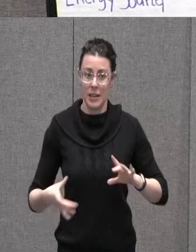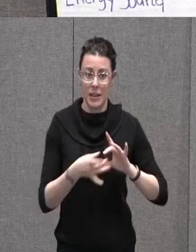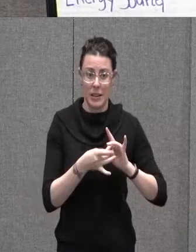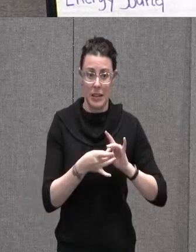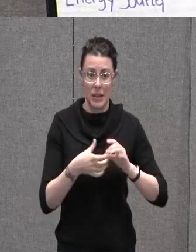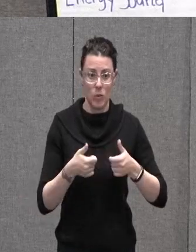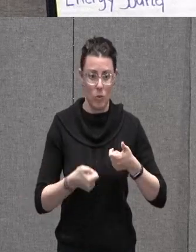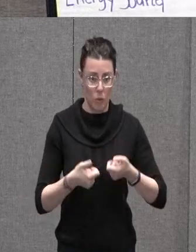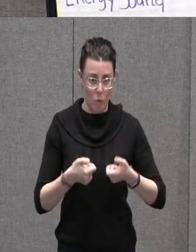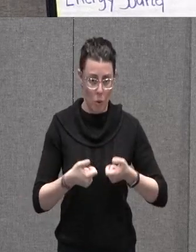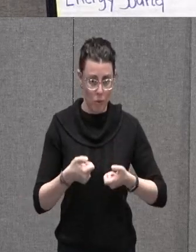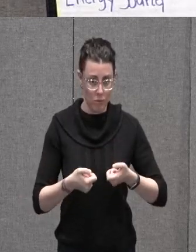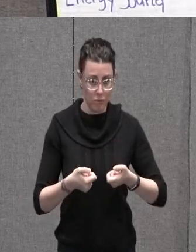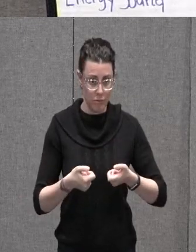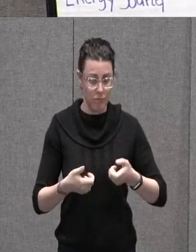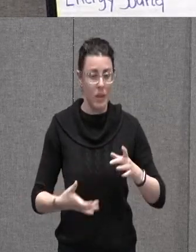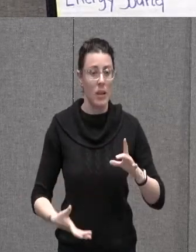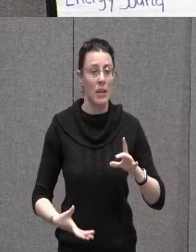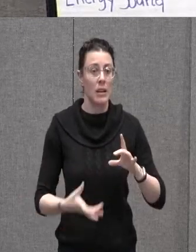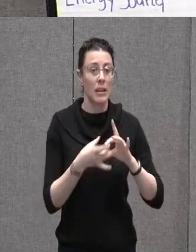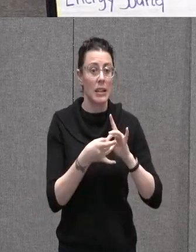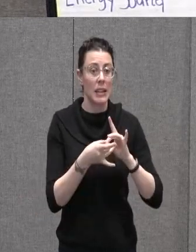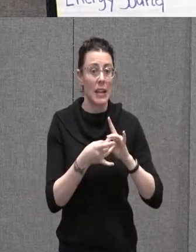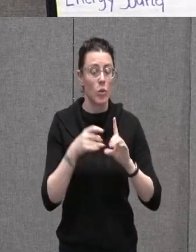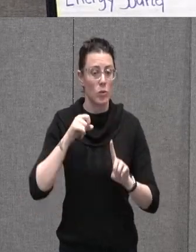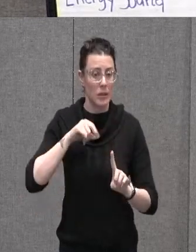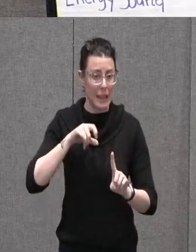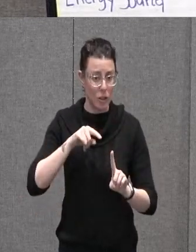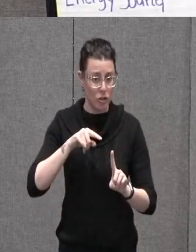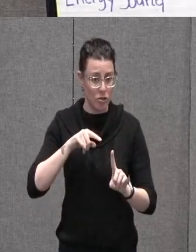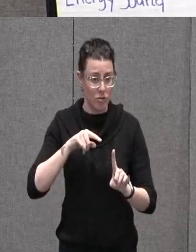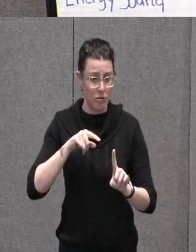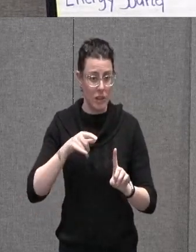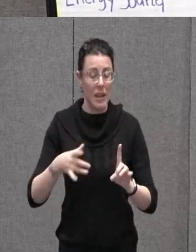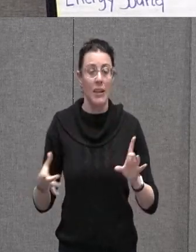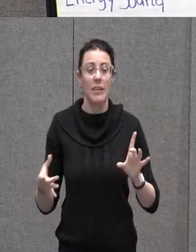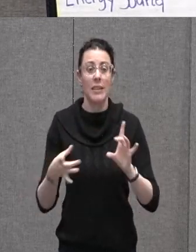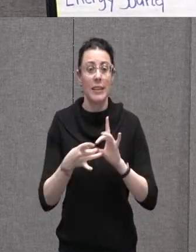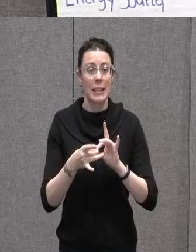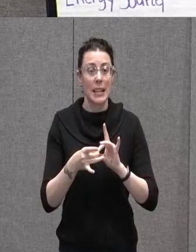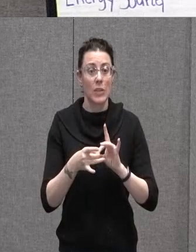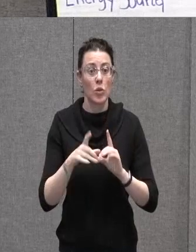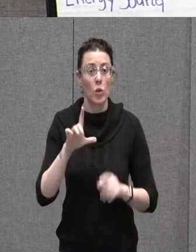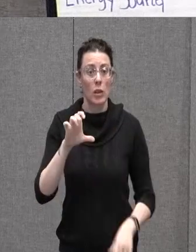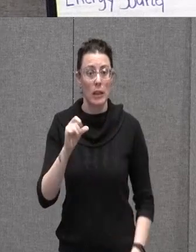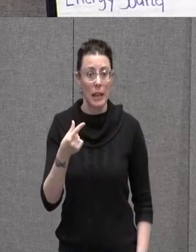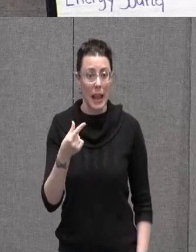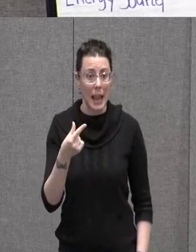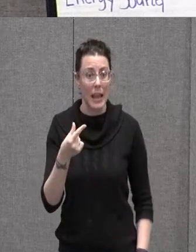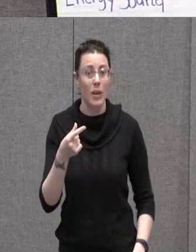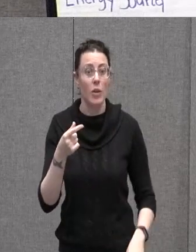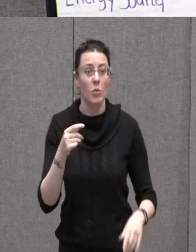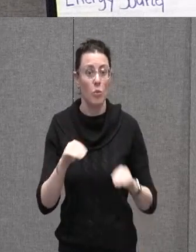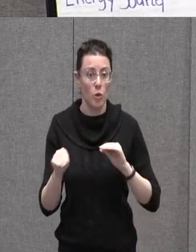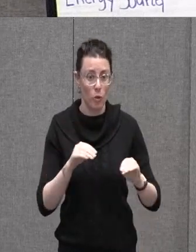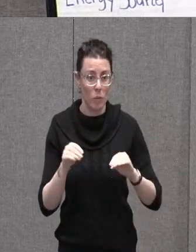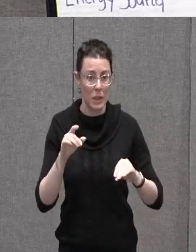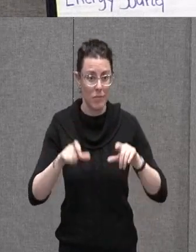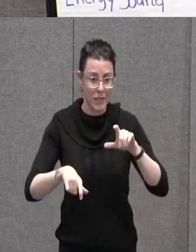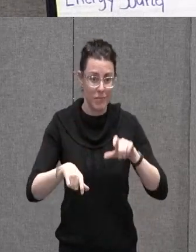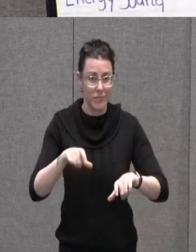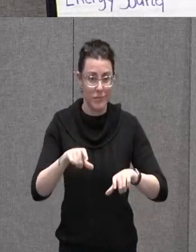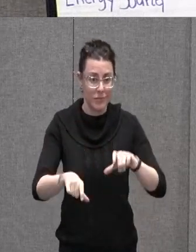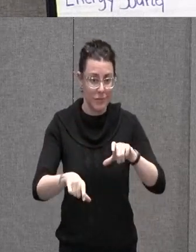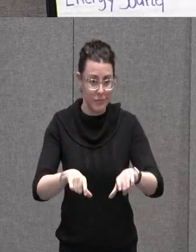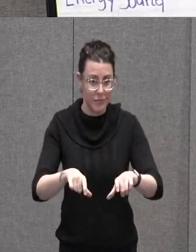the sensors, connected to the movement of the legs, to the iPad, the tools, and the power